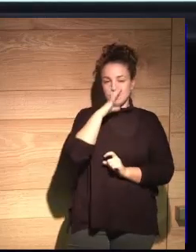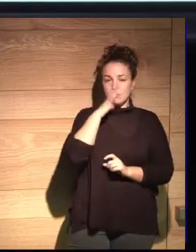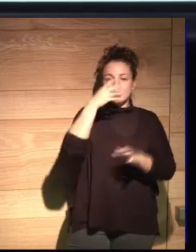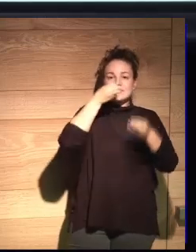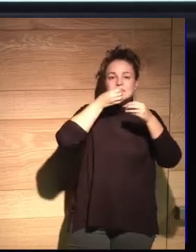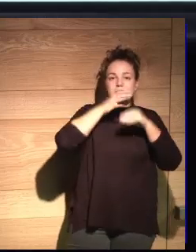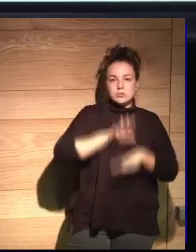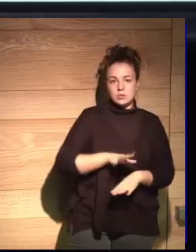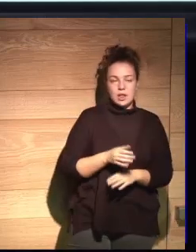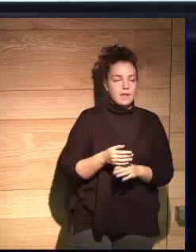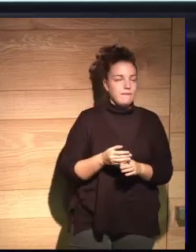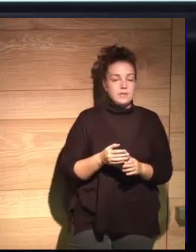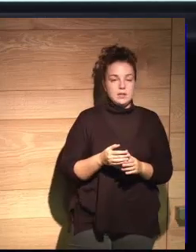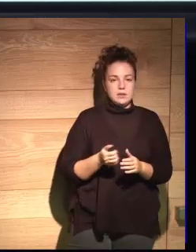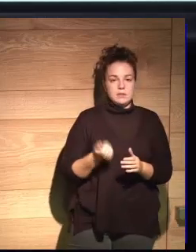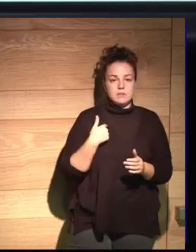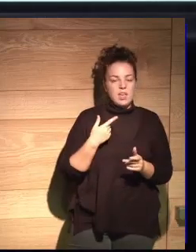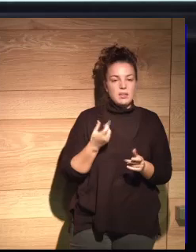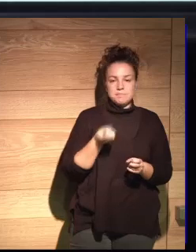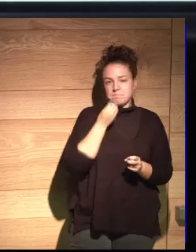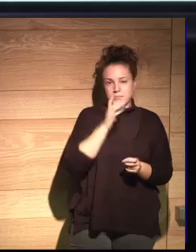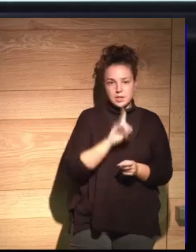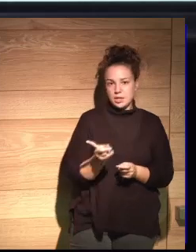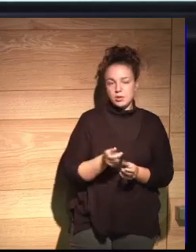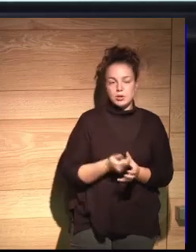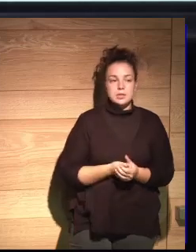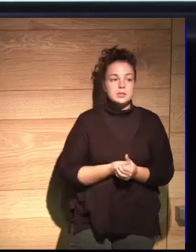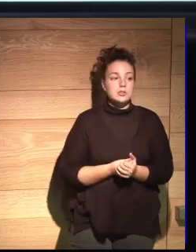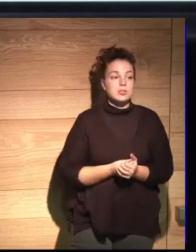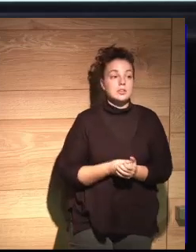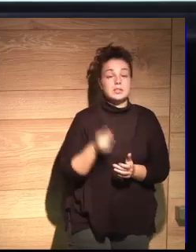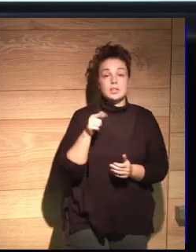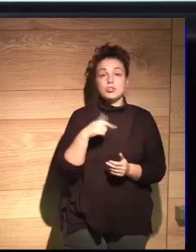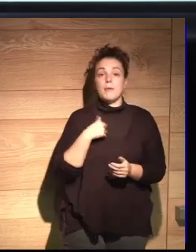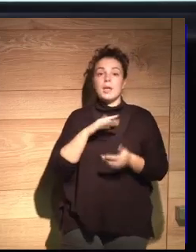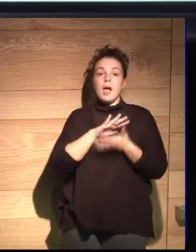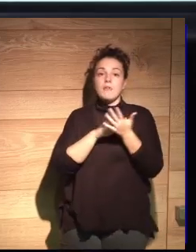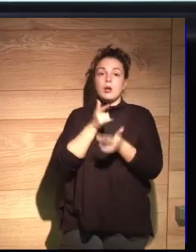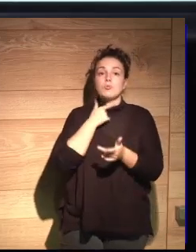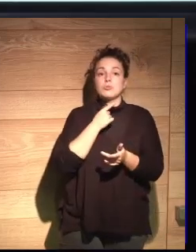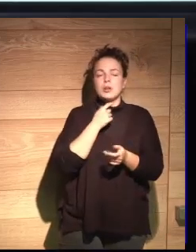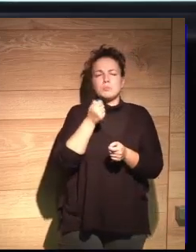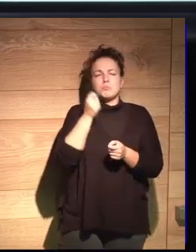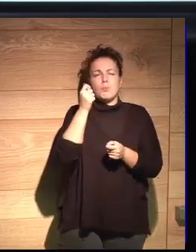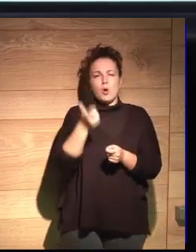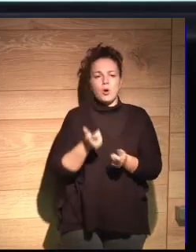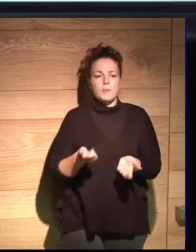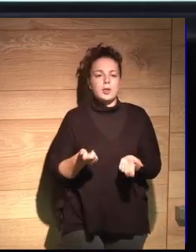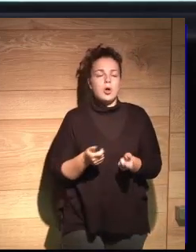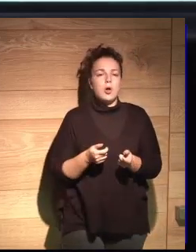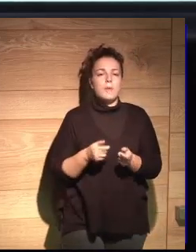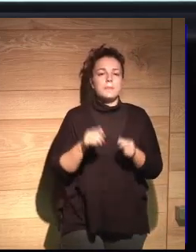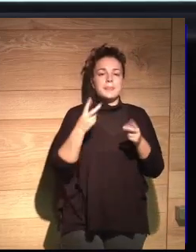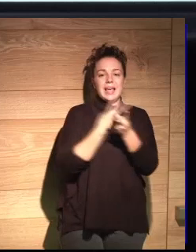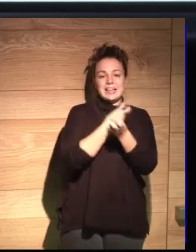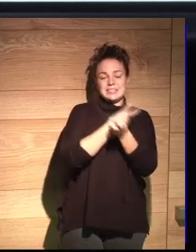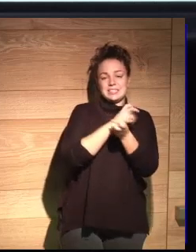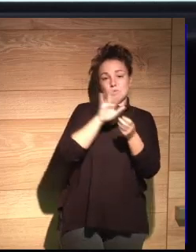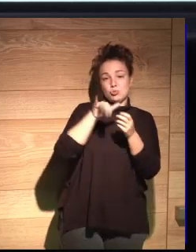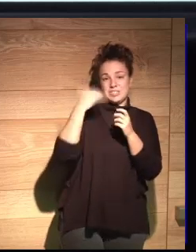brings historic memories that are not pleasant. So I'd like to talk about that a bit, but not